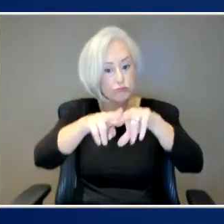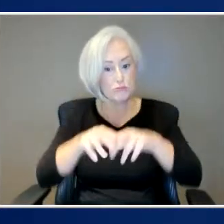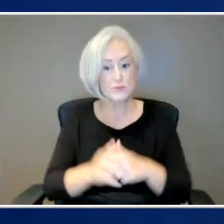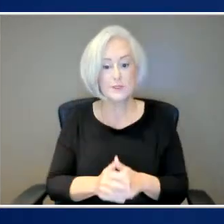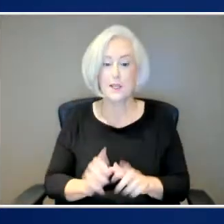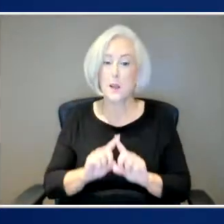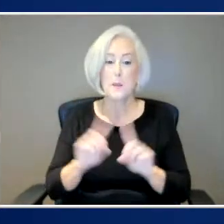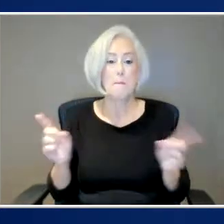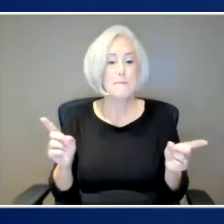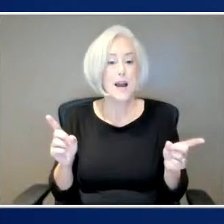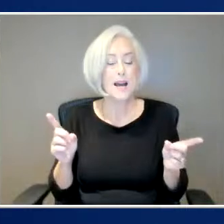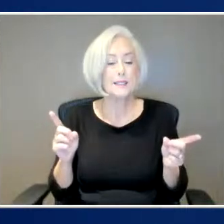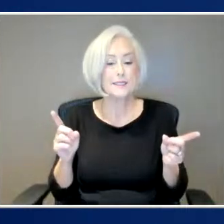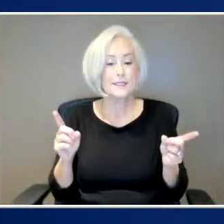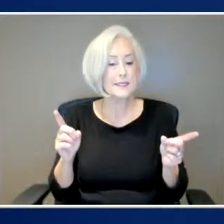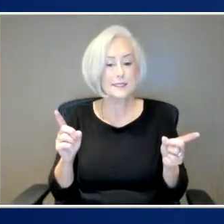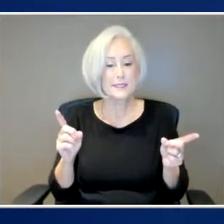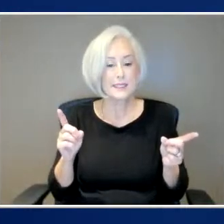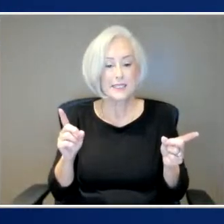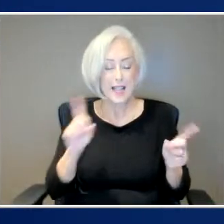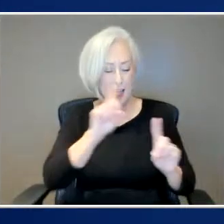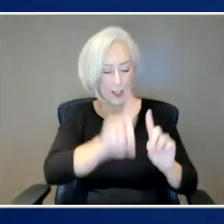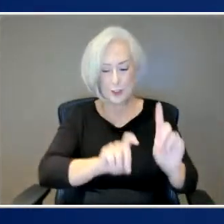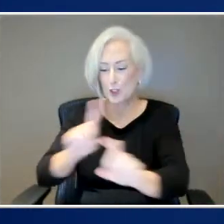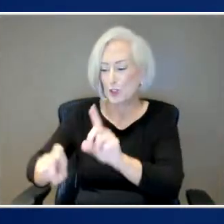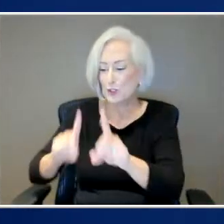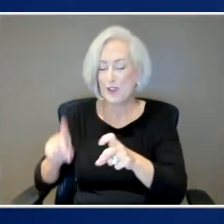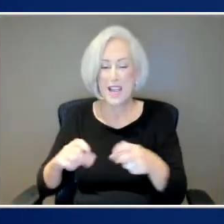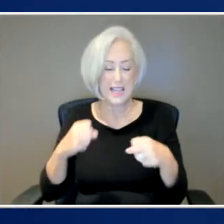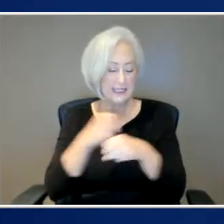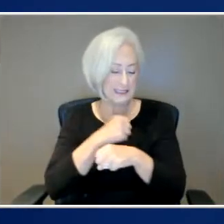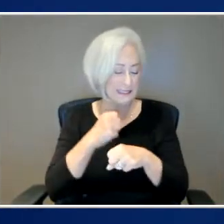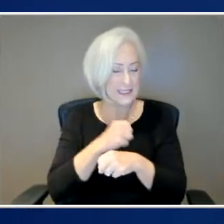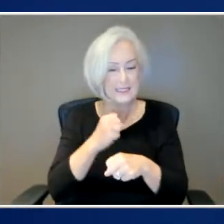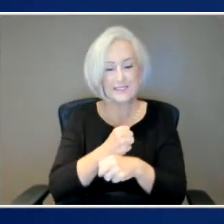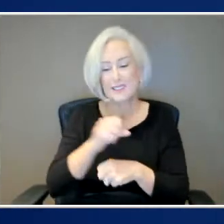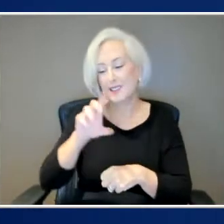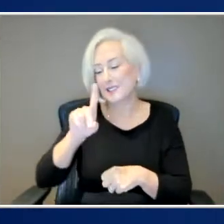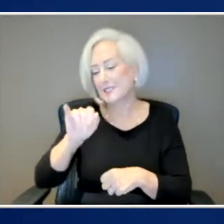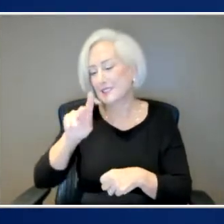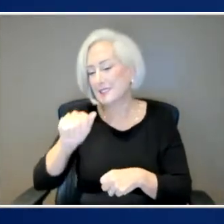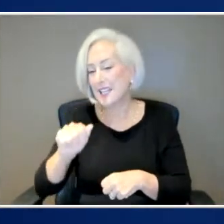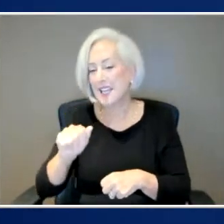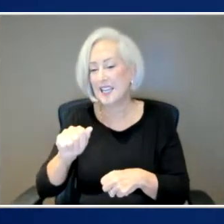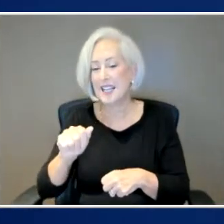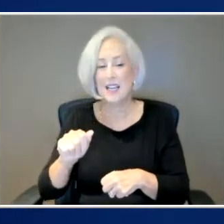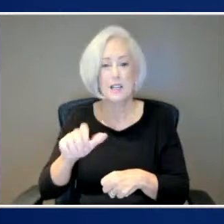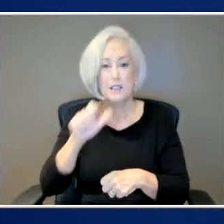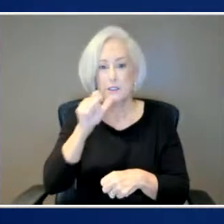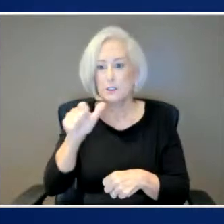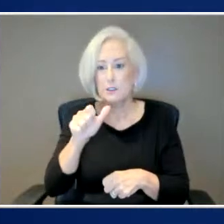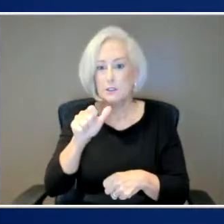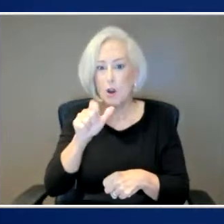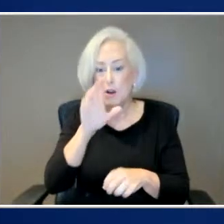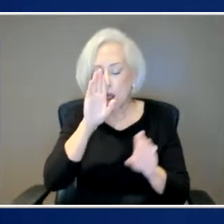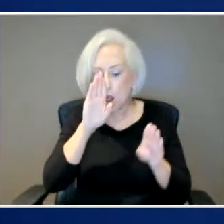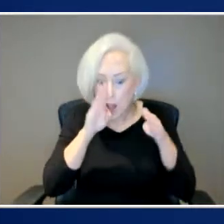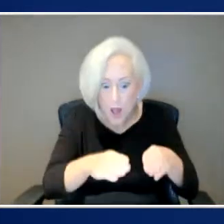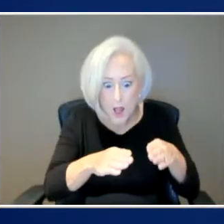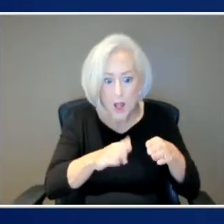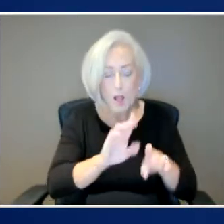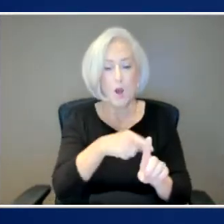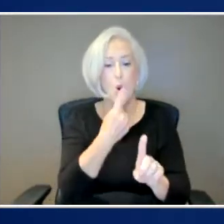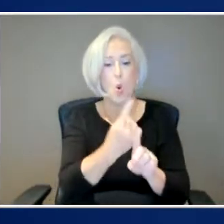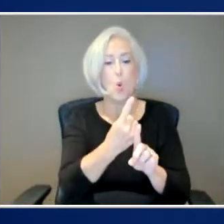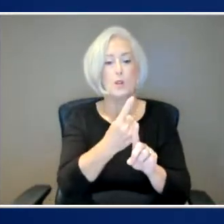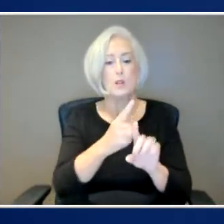you know, these surveys, statistics, data, I wouldn't look to those to tell you how you feel. Maybe